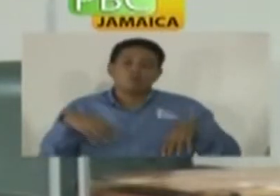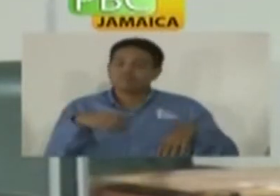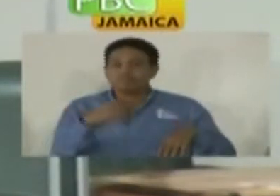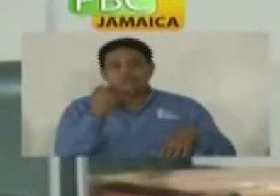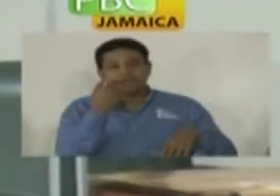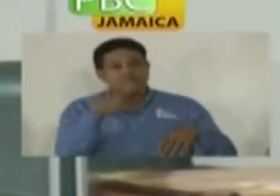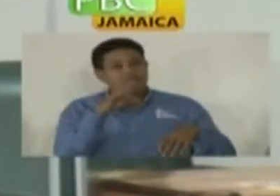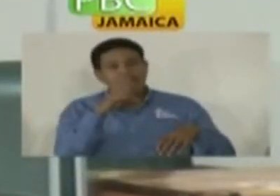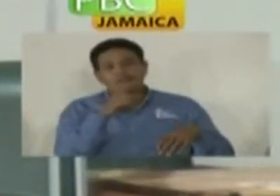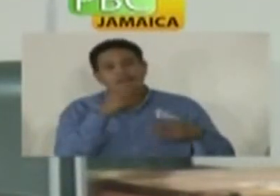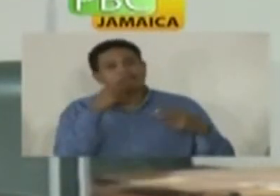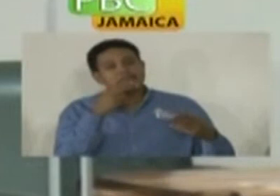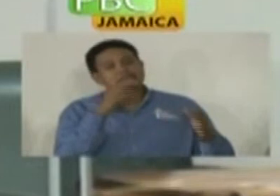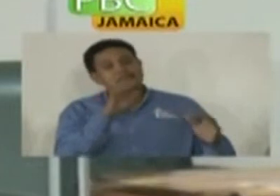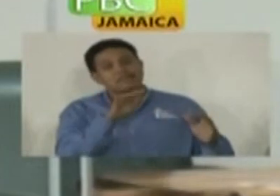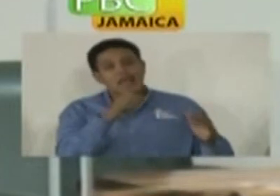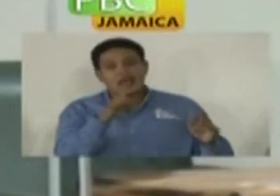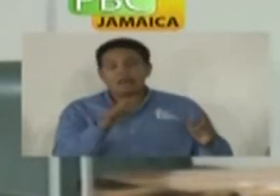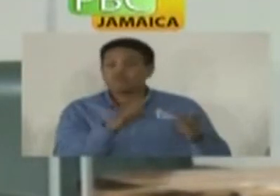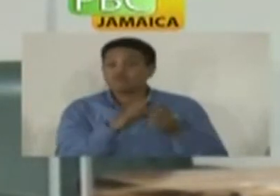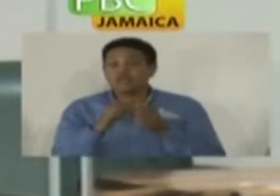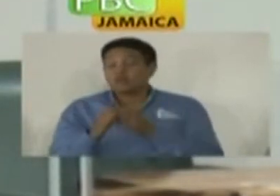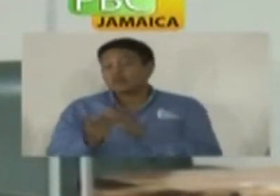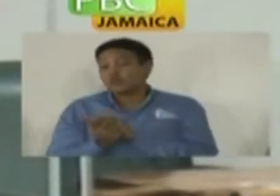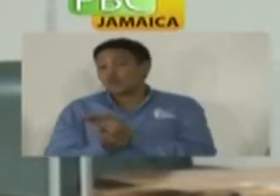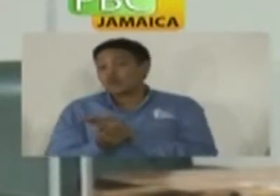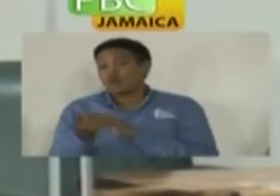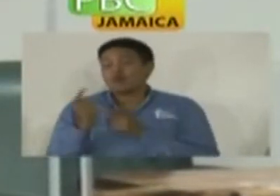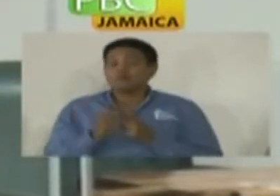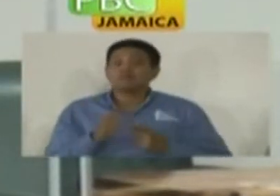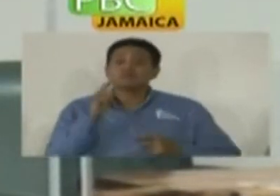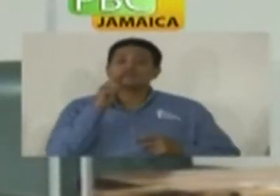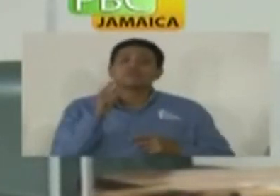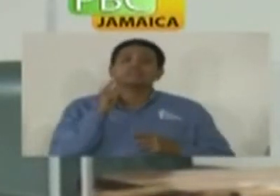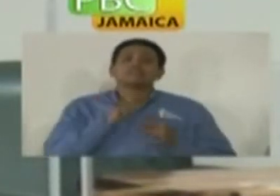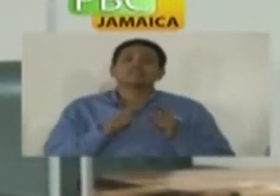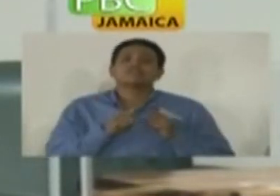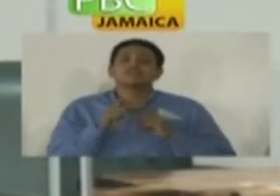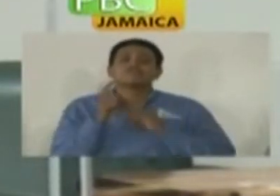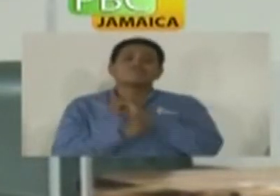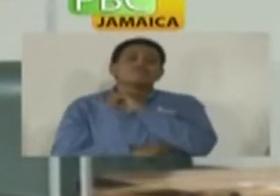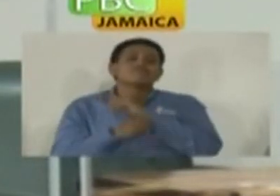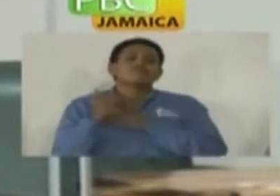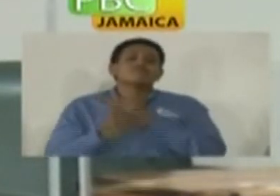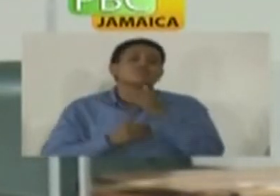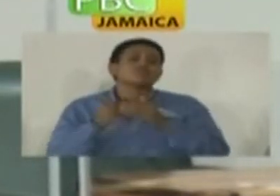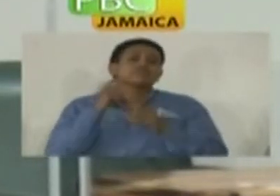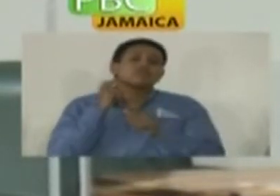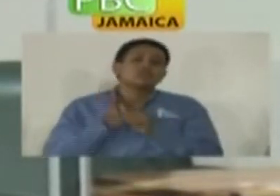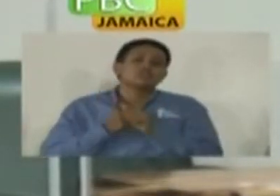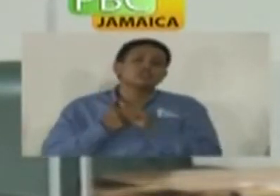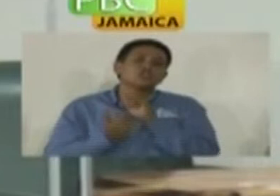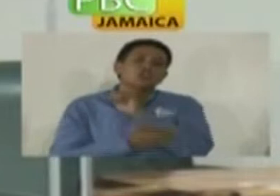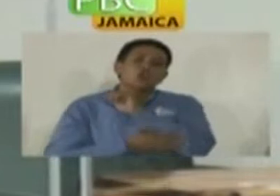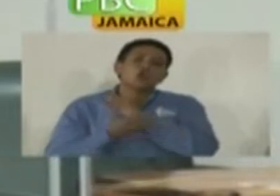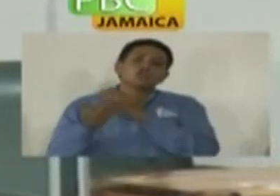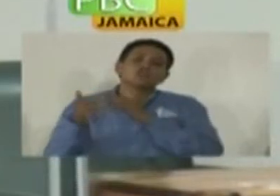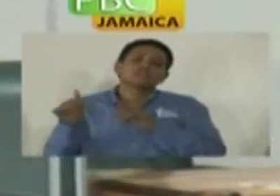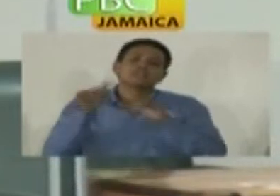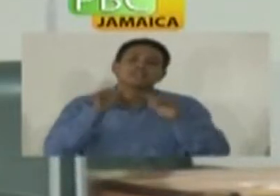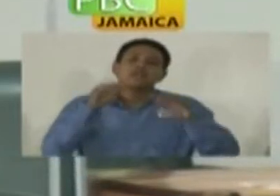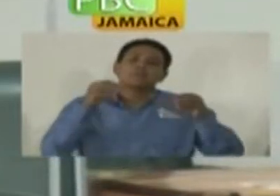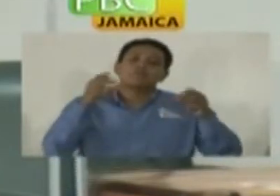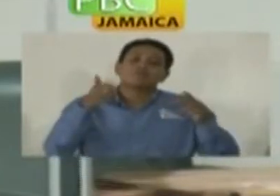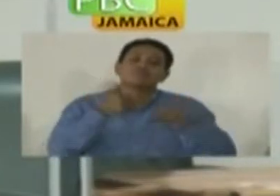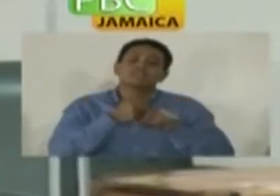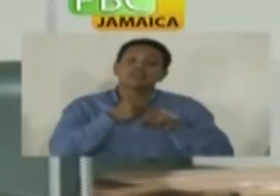accordance with the law and penal procedure of each country. And similar provisions